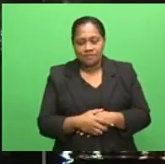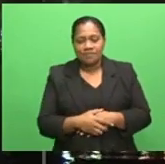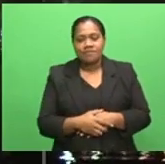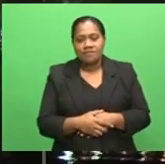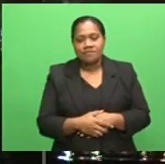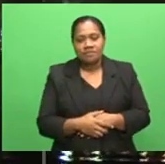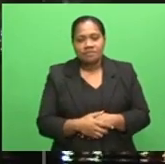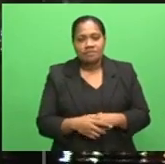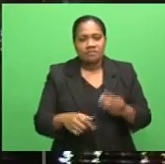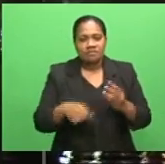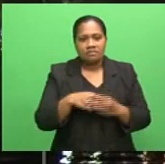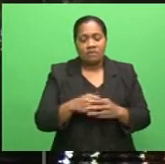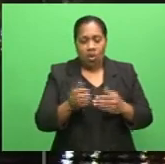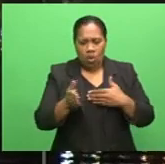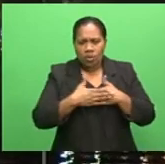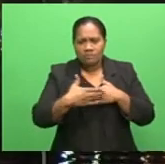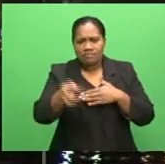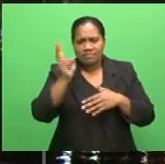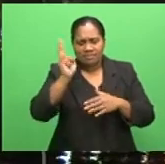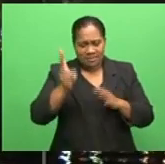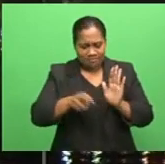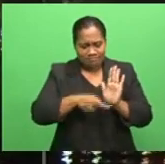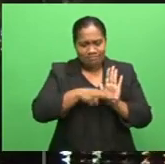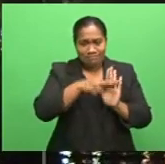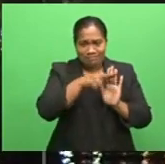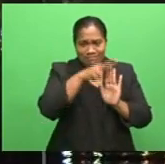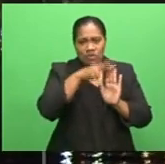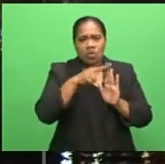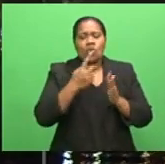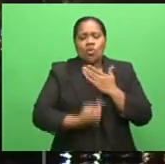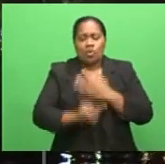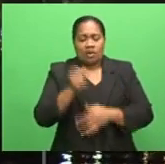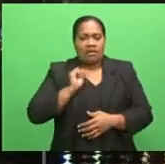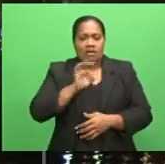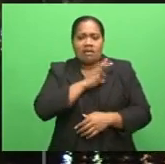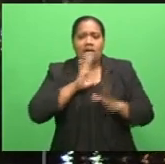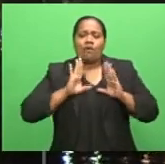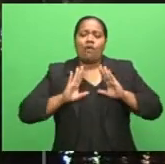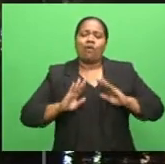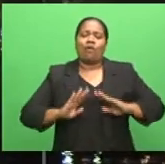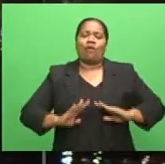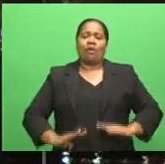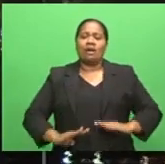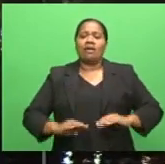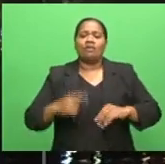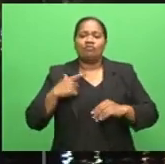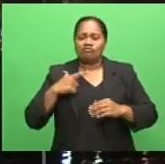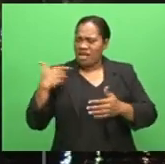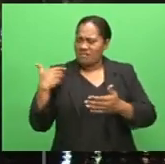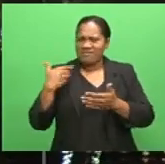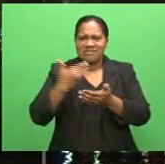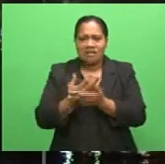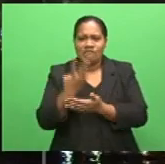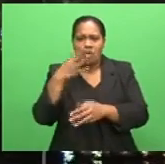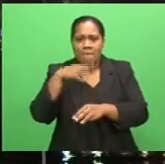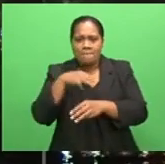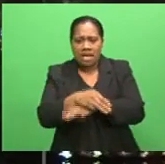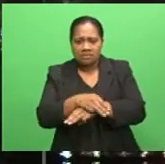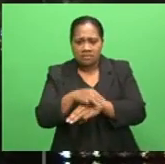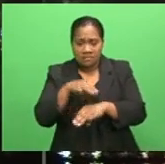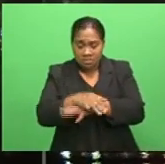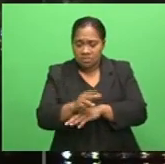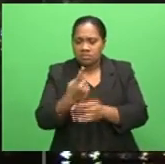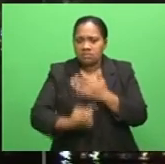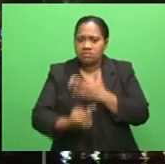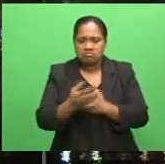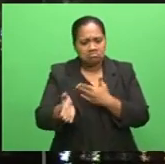of Castaway Island Resort came as a relief for its staff, as many were without work for almost 4 months. During the closure, staff returned